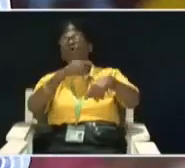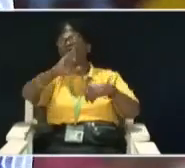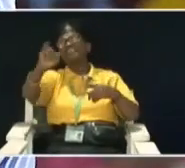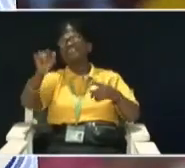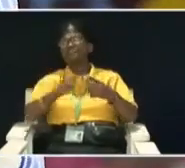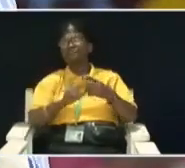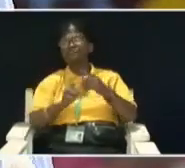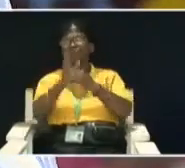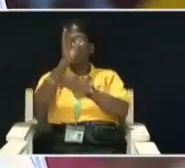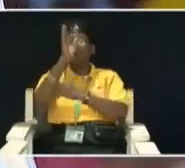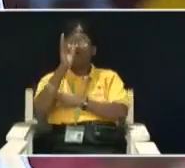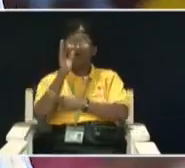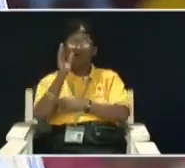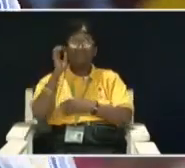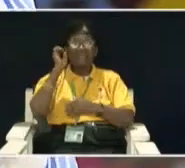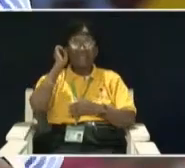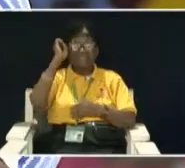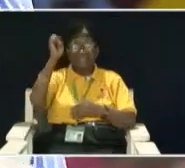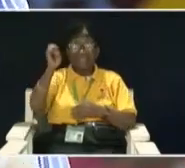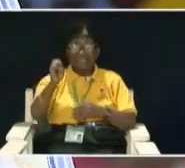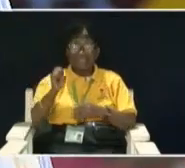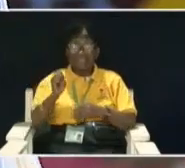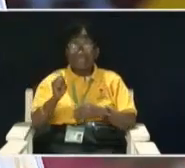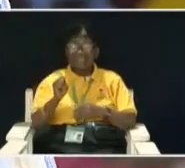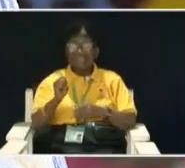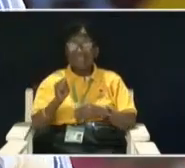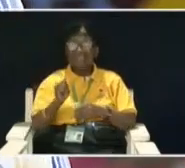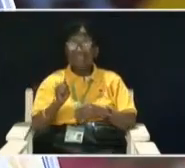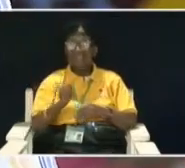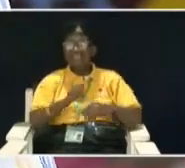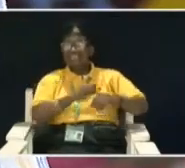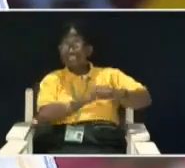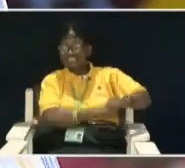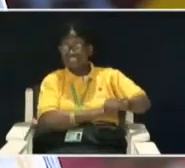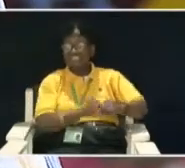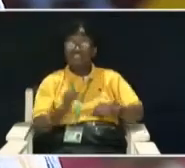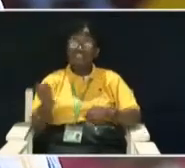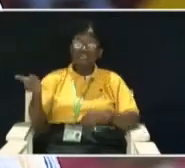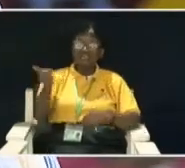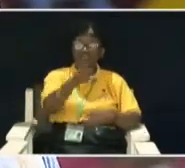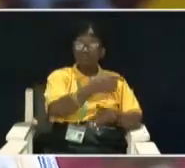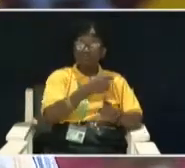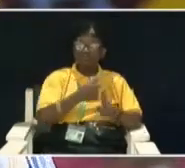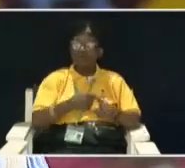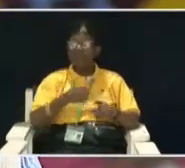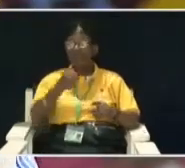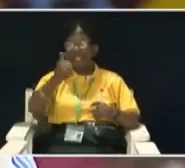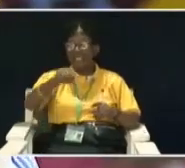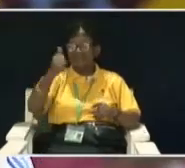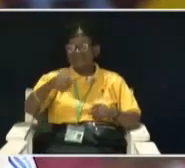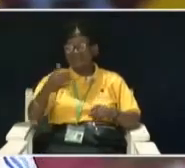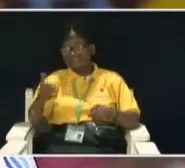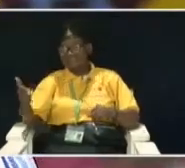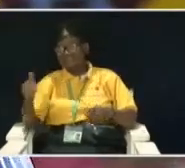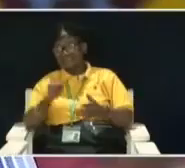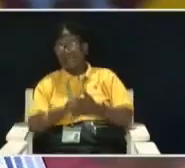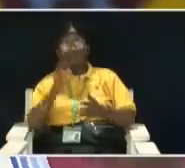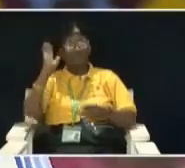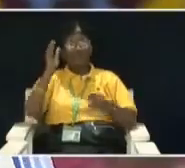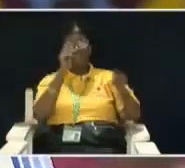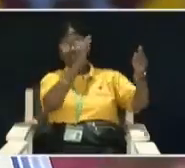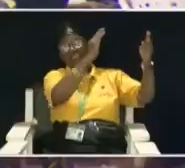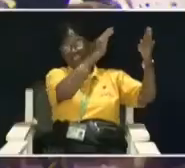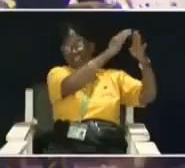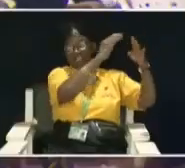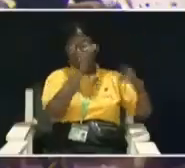every hindrance that can prevent you from seeing the Almighty God. Somebody is going to see God tonight.